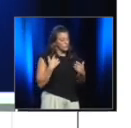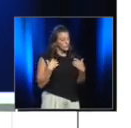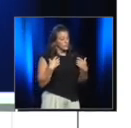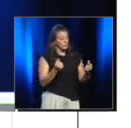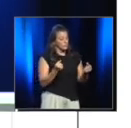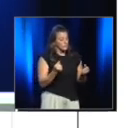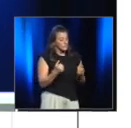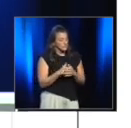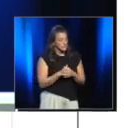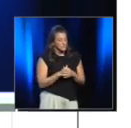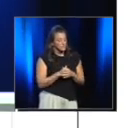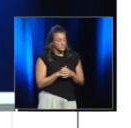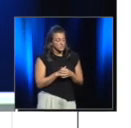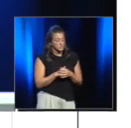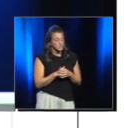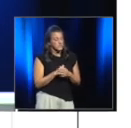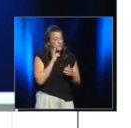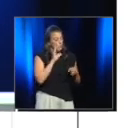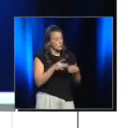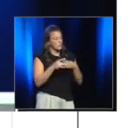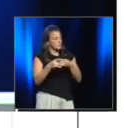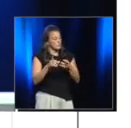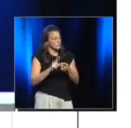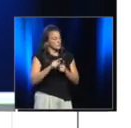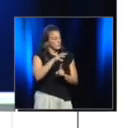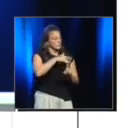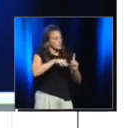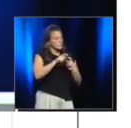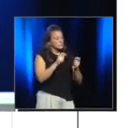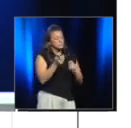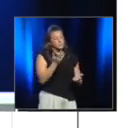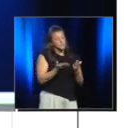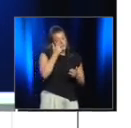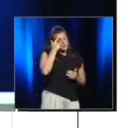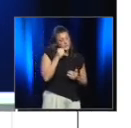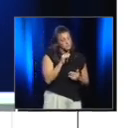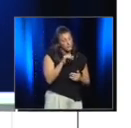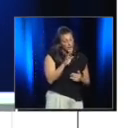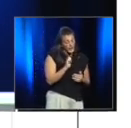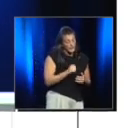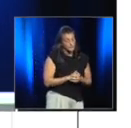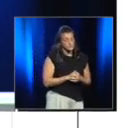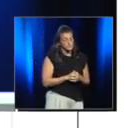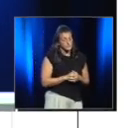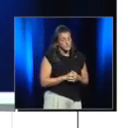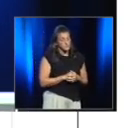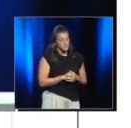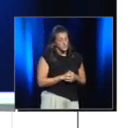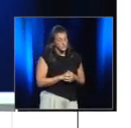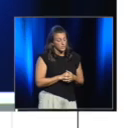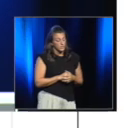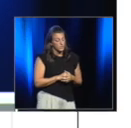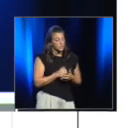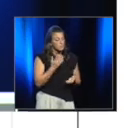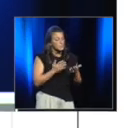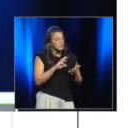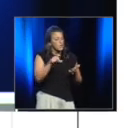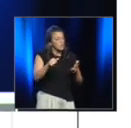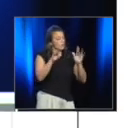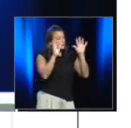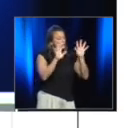somehow linked to environmental change, be it through sea ice, southern annular mode, or in some of these other climate